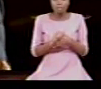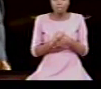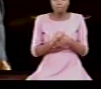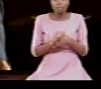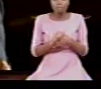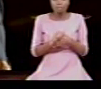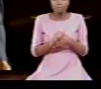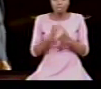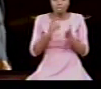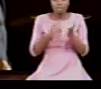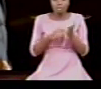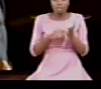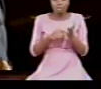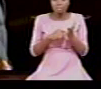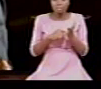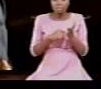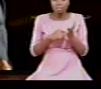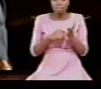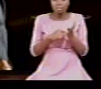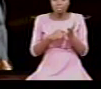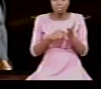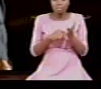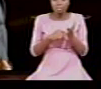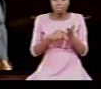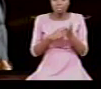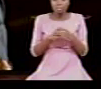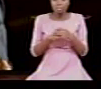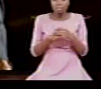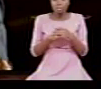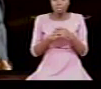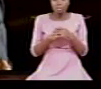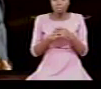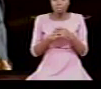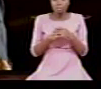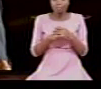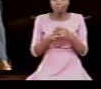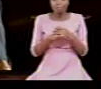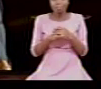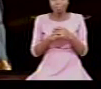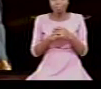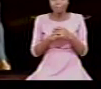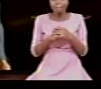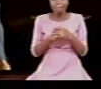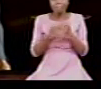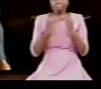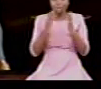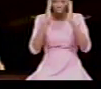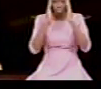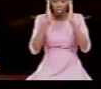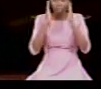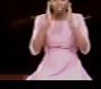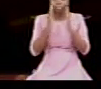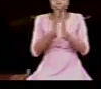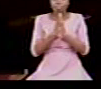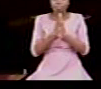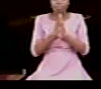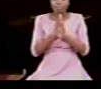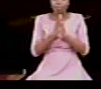Check somebody near you there. Is he sleeping? Wake her up. Wake him up. And